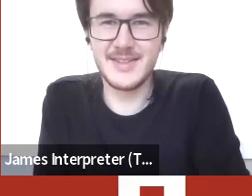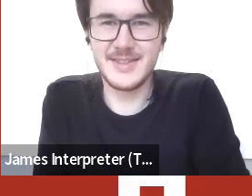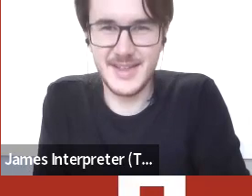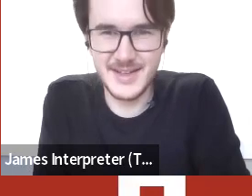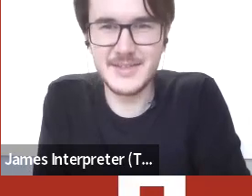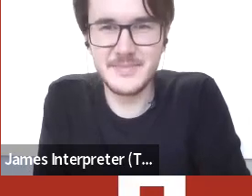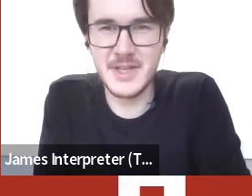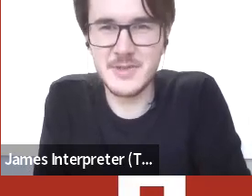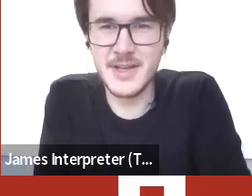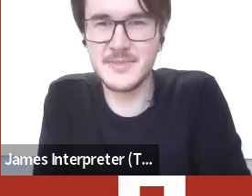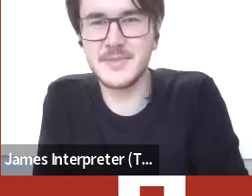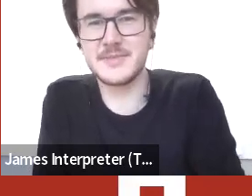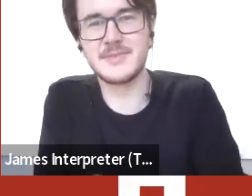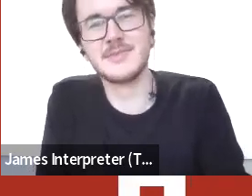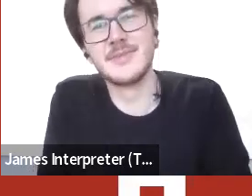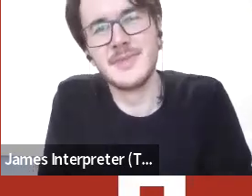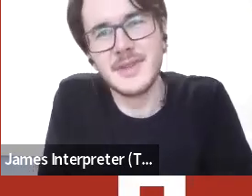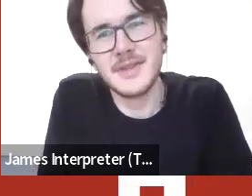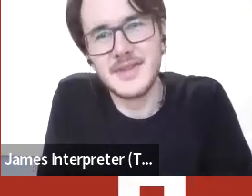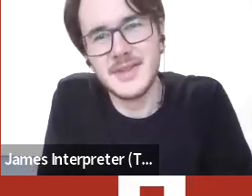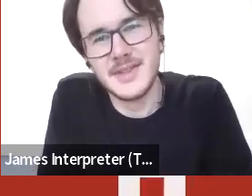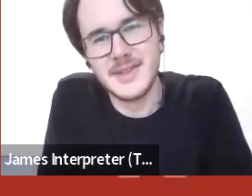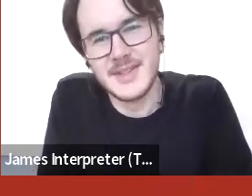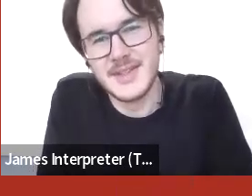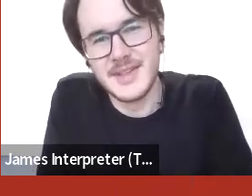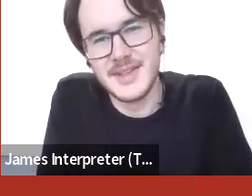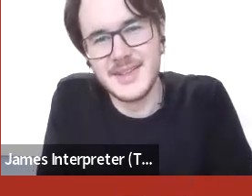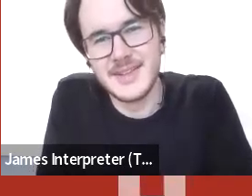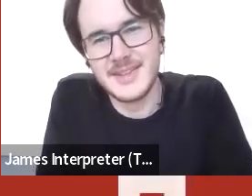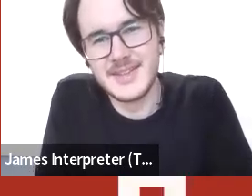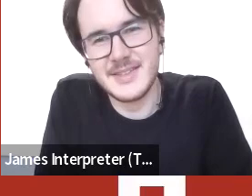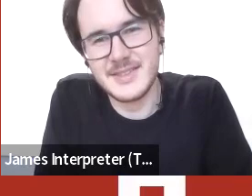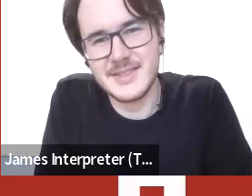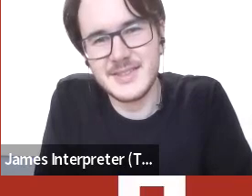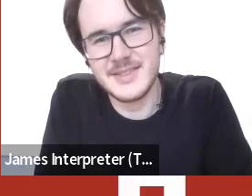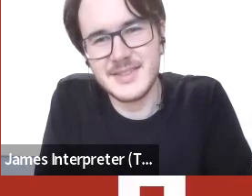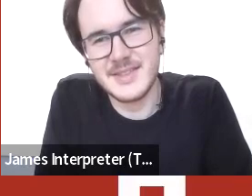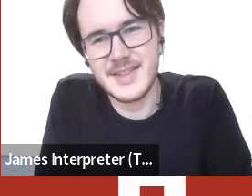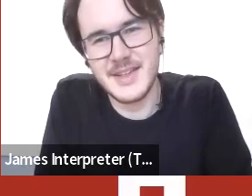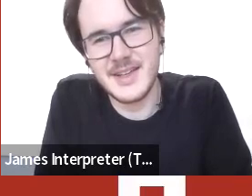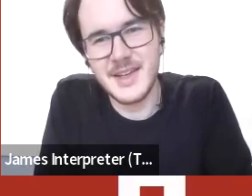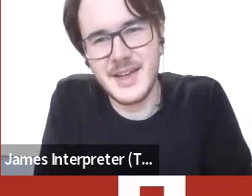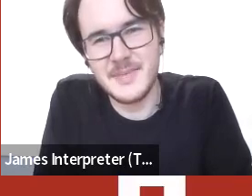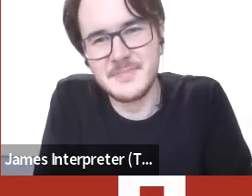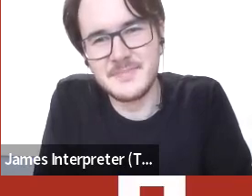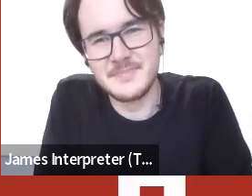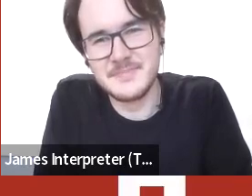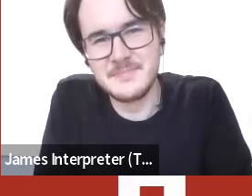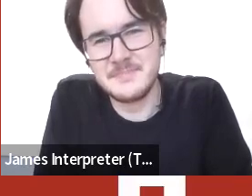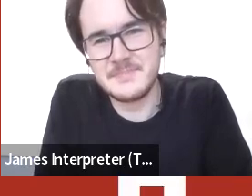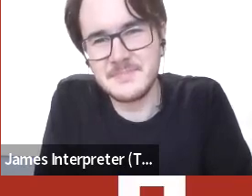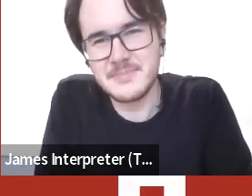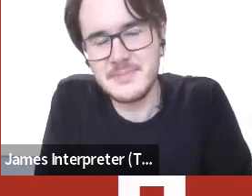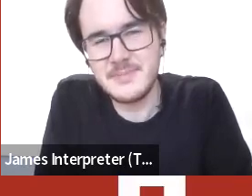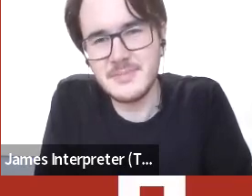L. L. That's right. M.